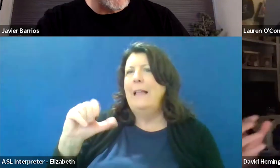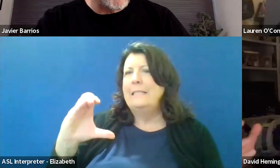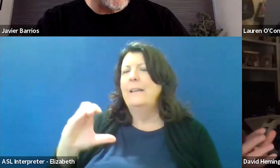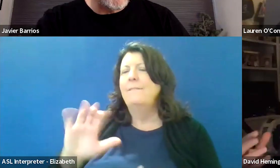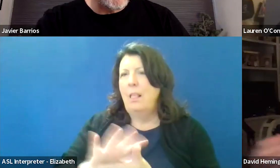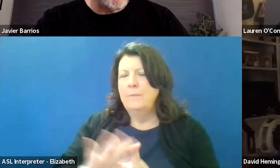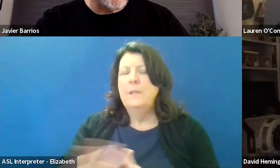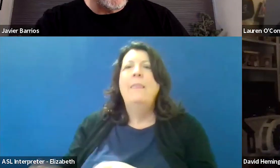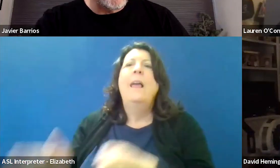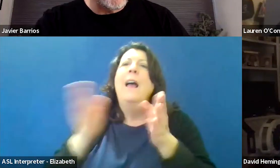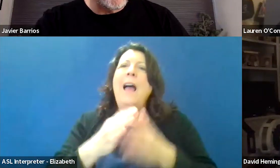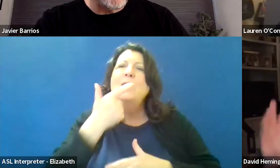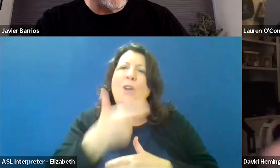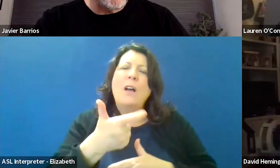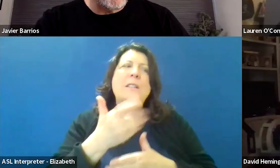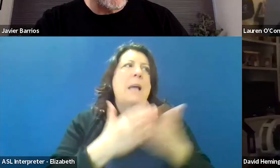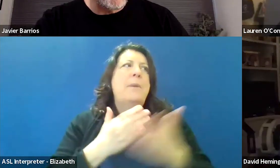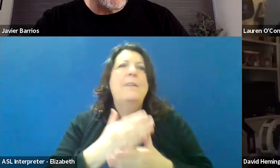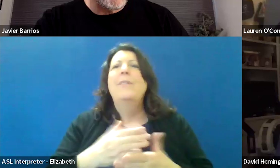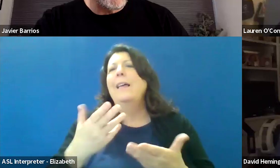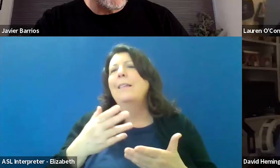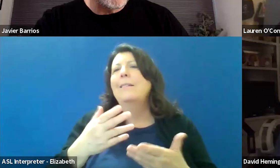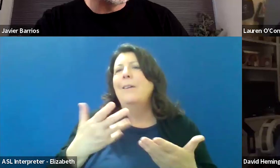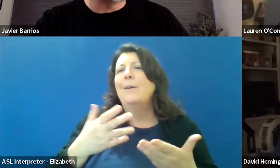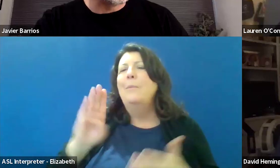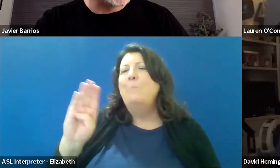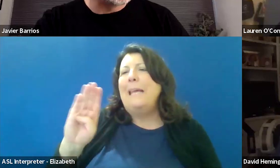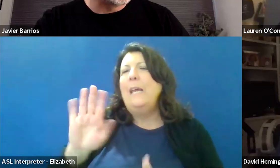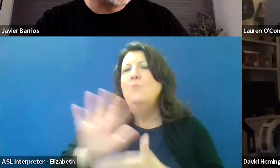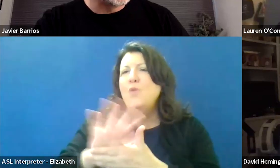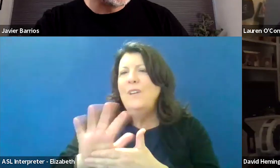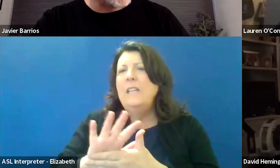to tone the movie. So I've gone on, but that's sort of how I did it. Yeah.